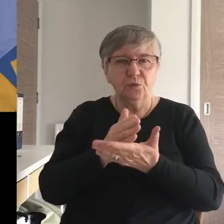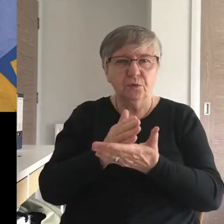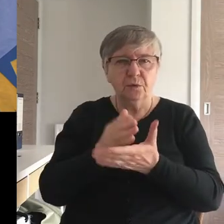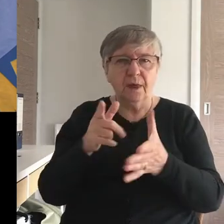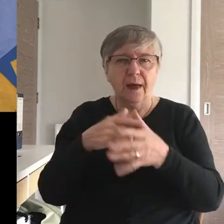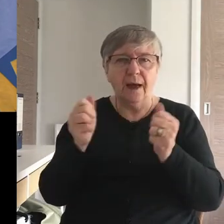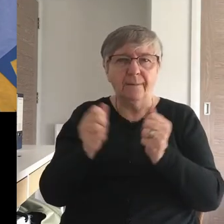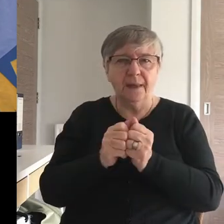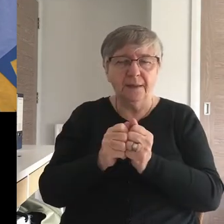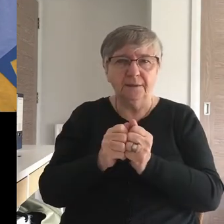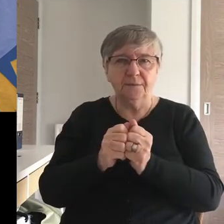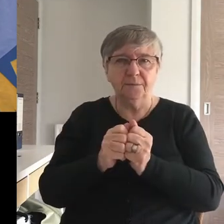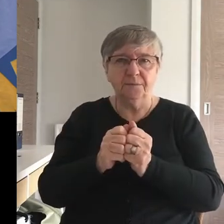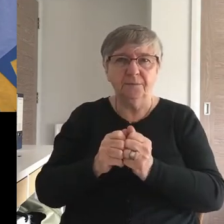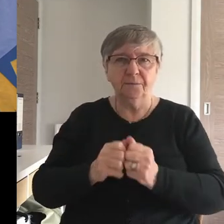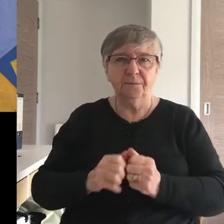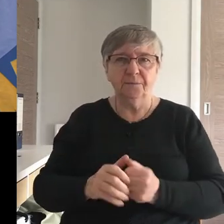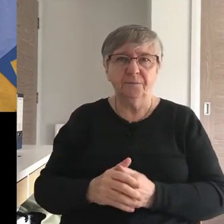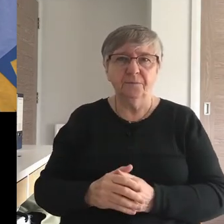Amen.